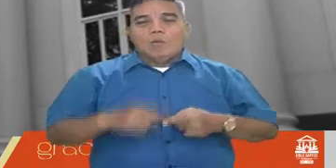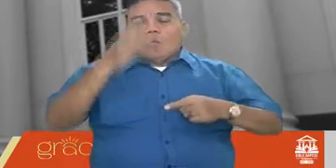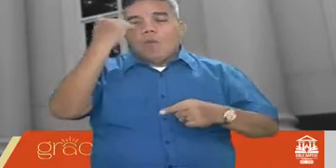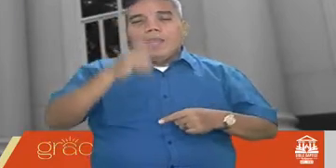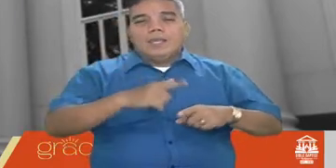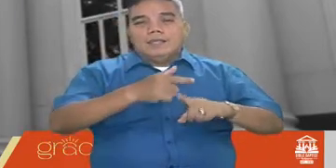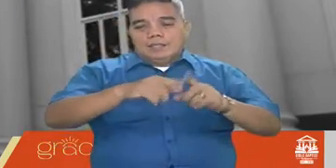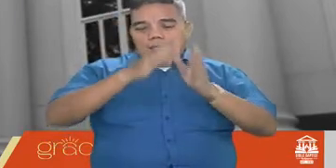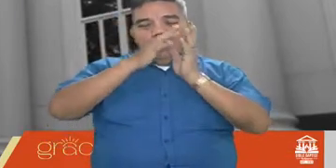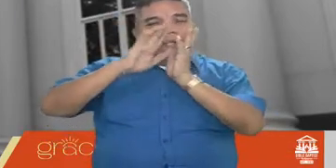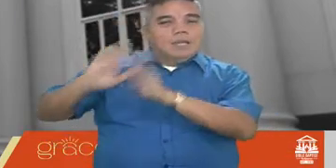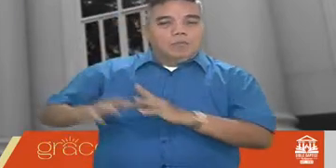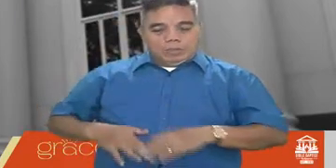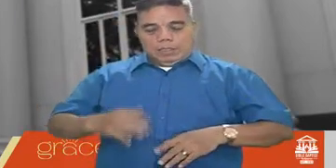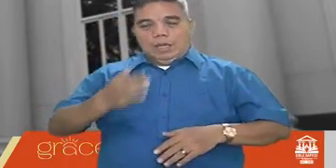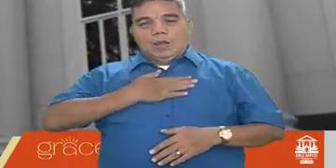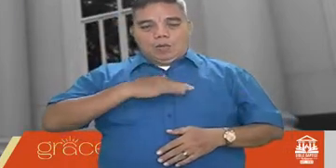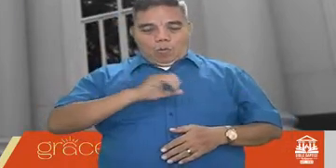nga garbo?